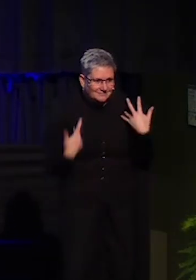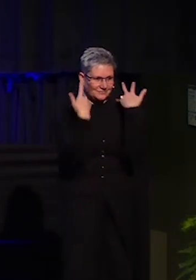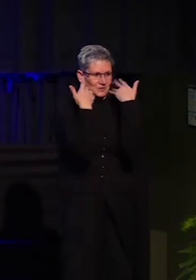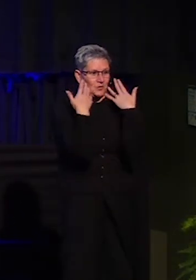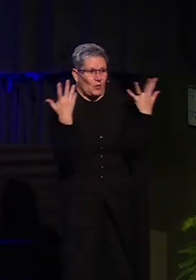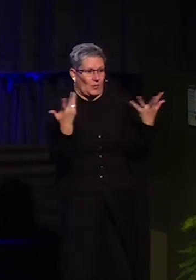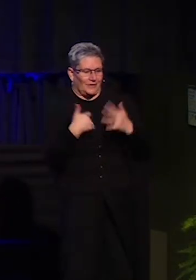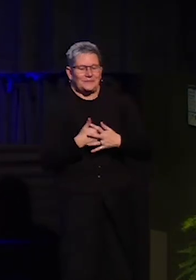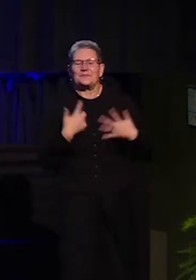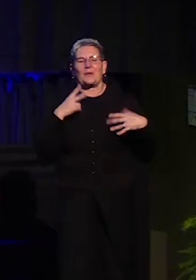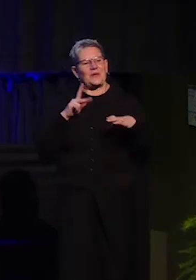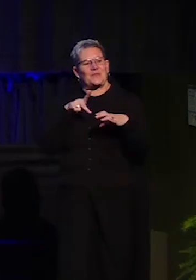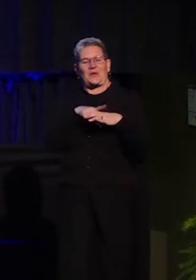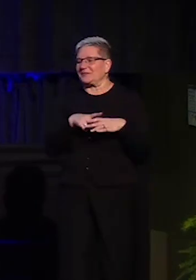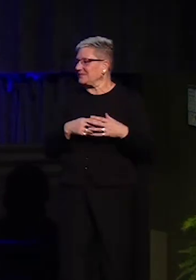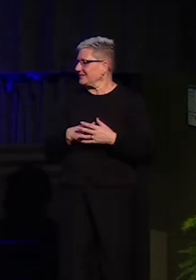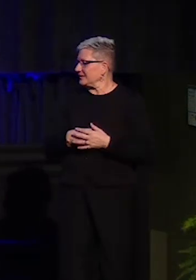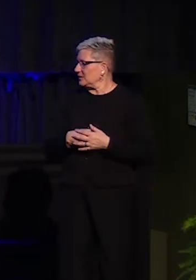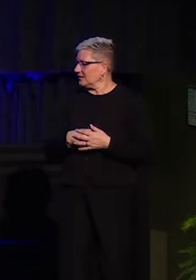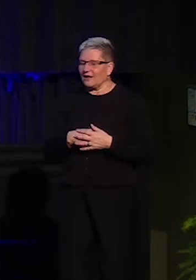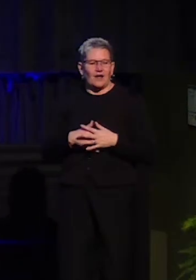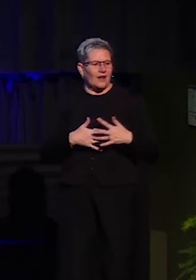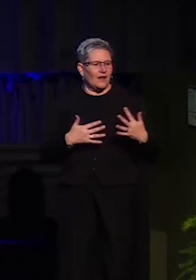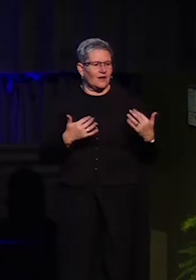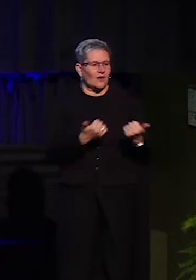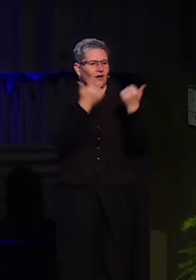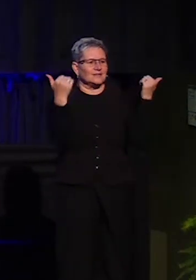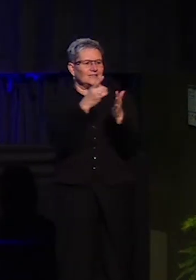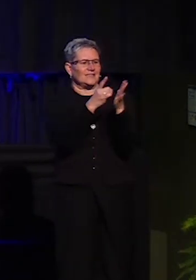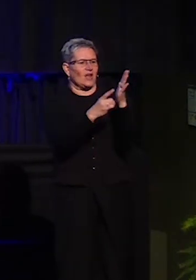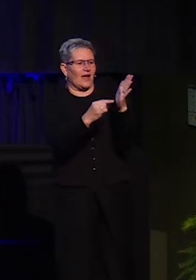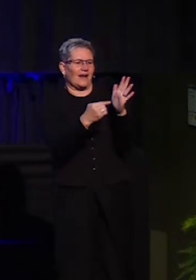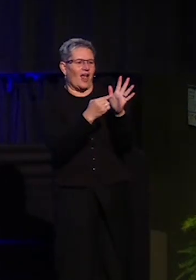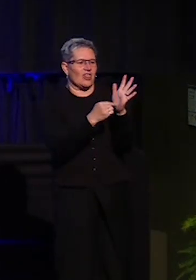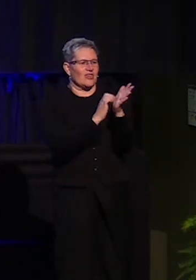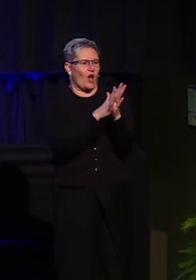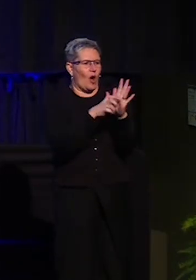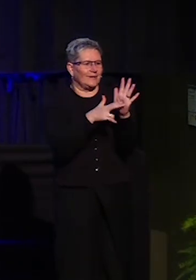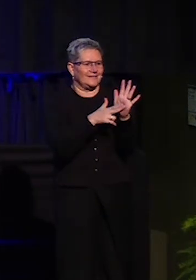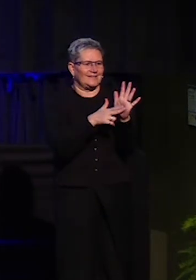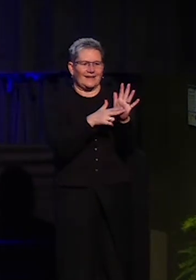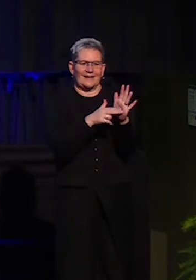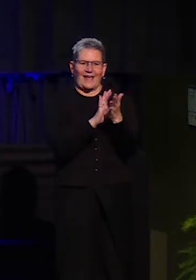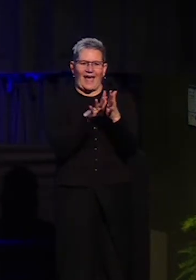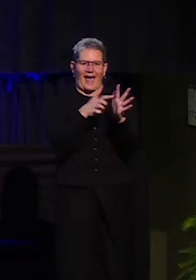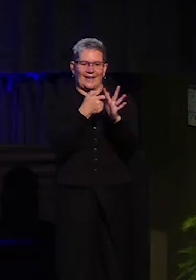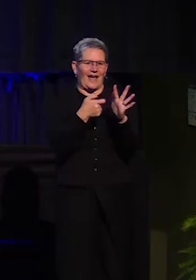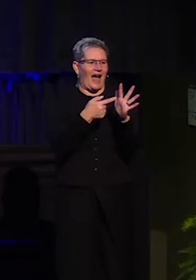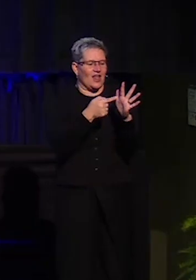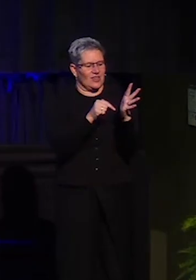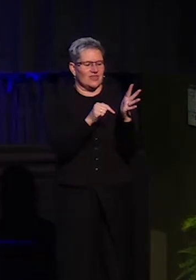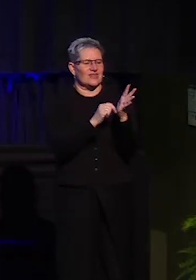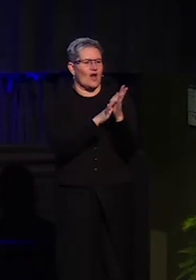I've participated in lots of designathons and hackathons in my career, and often they involve